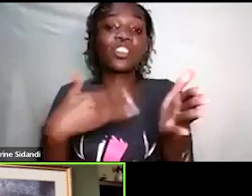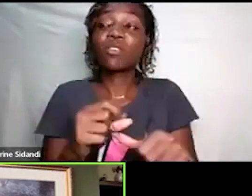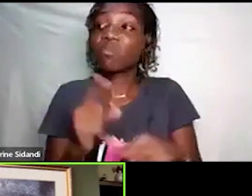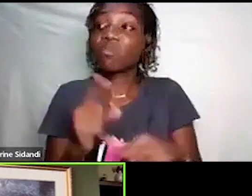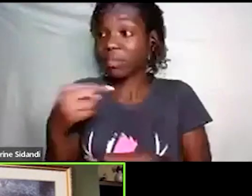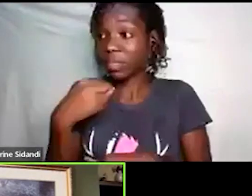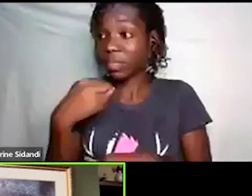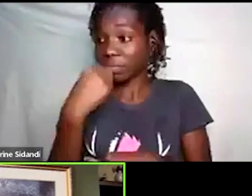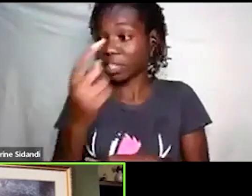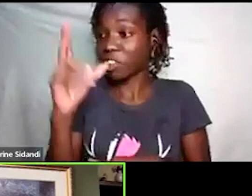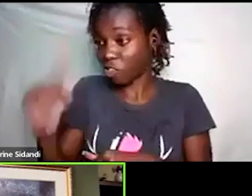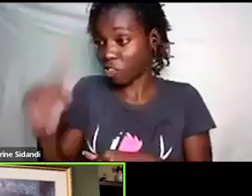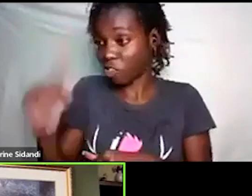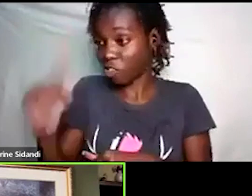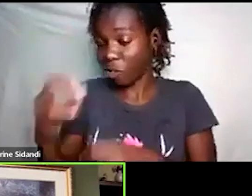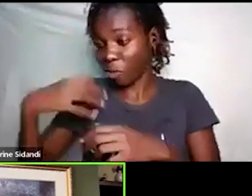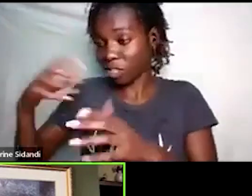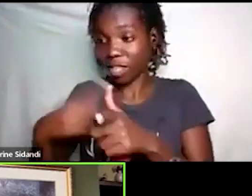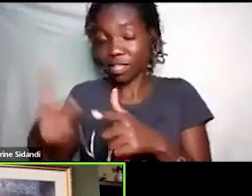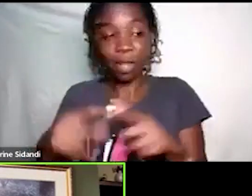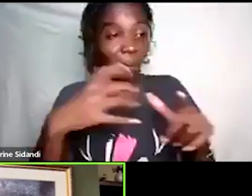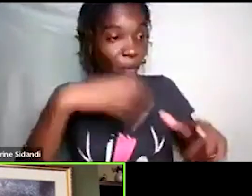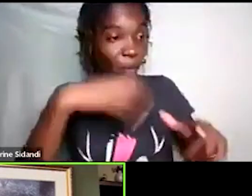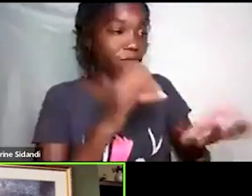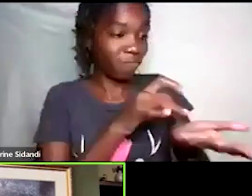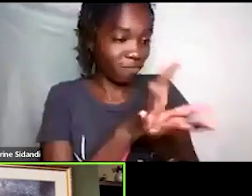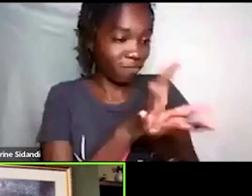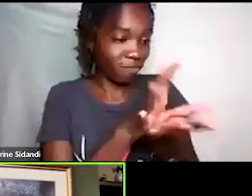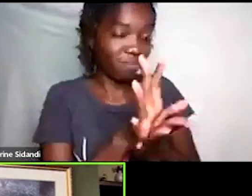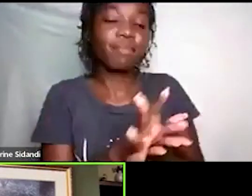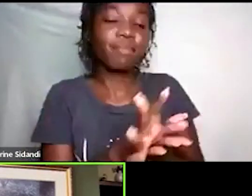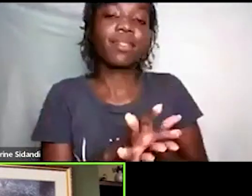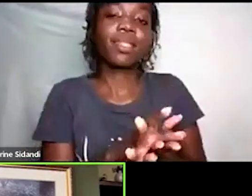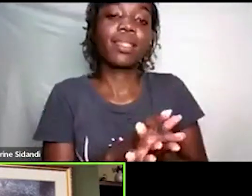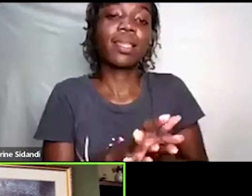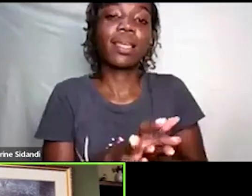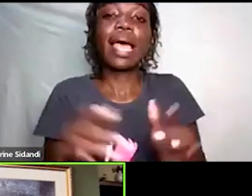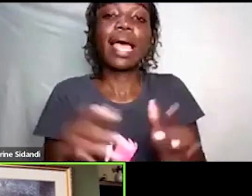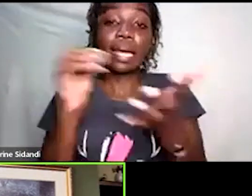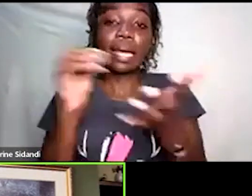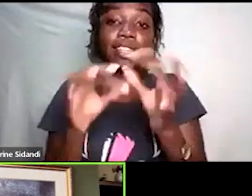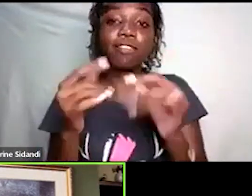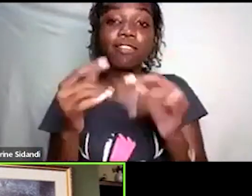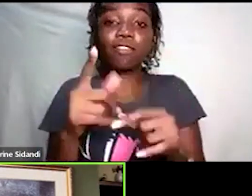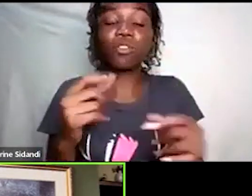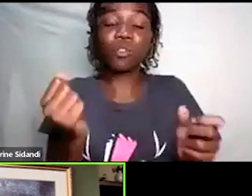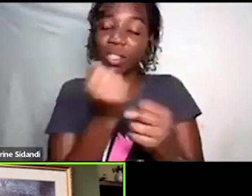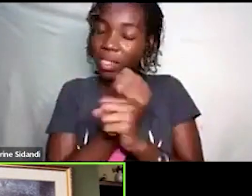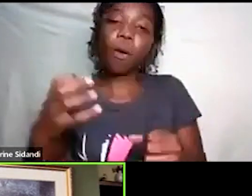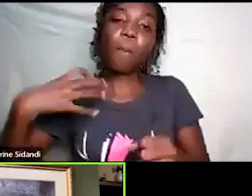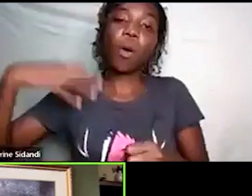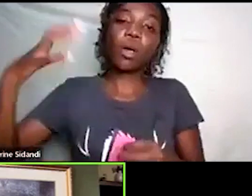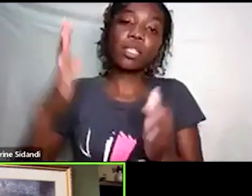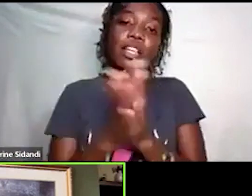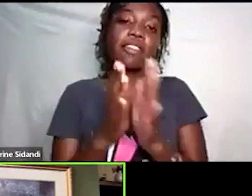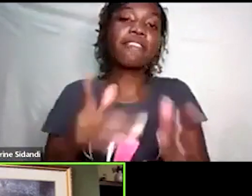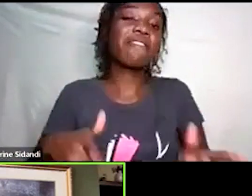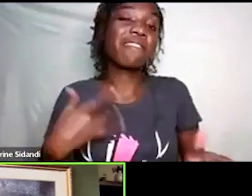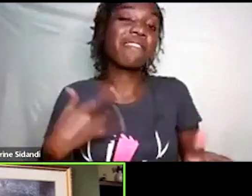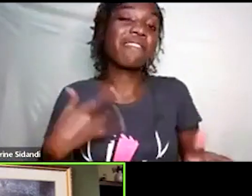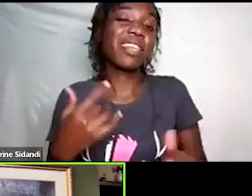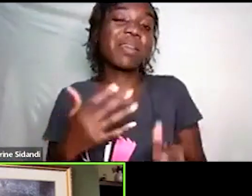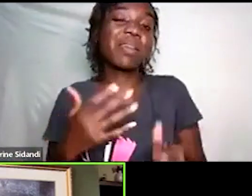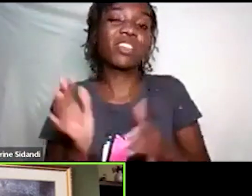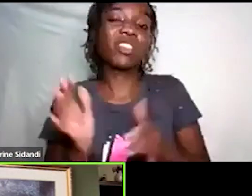boss fired her. Again, if you are in love with your boss and you feel like she or let's assume it's a she,